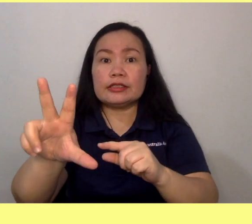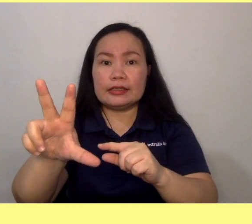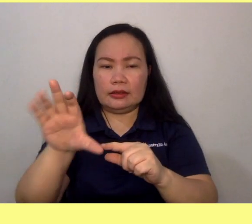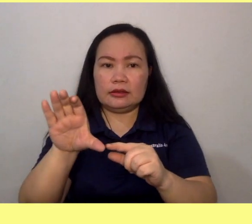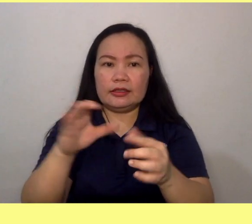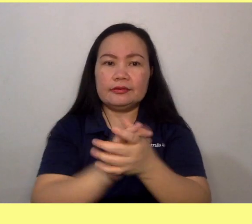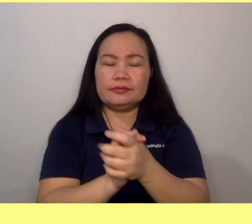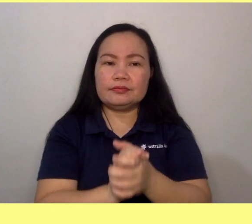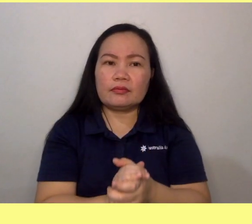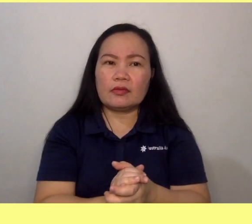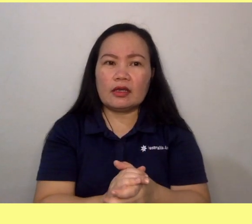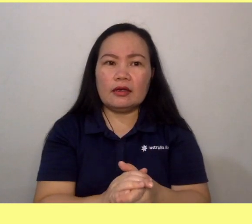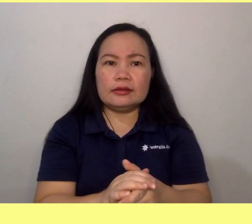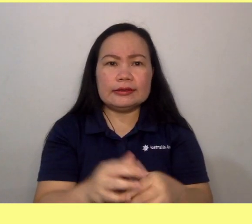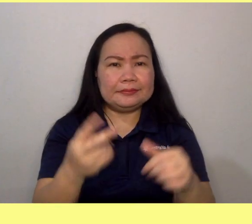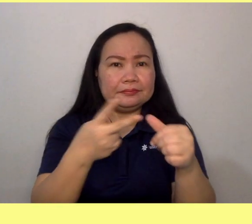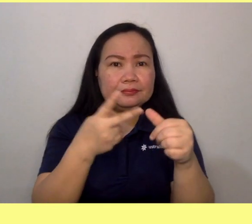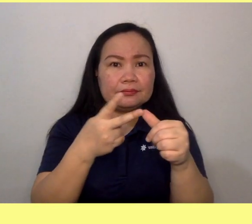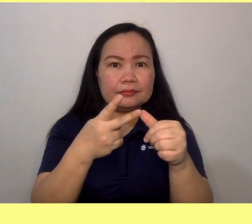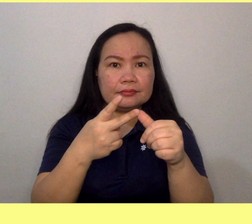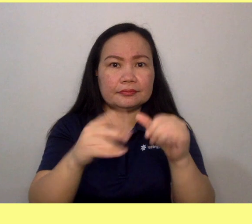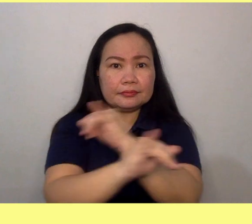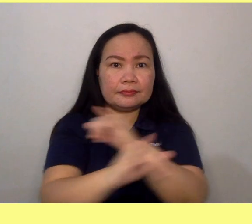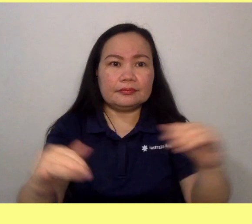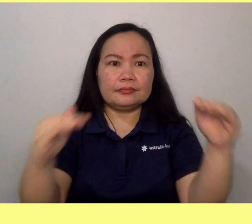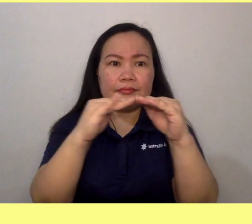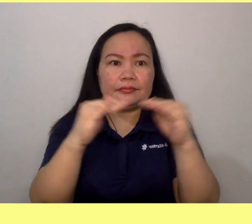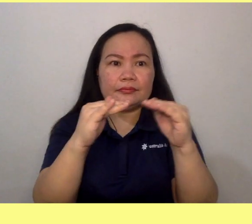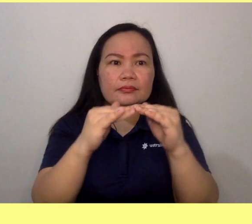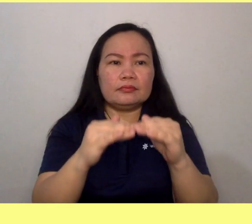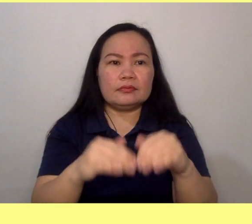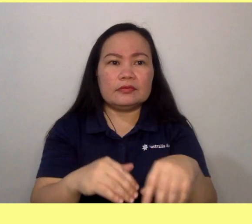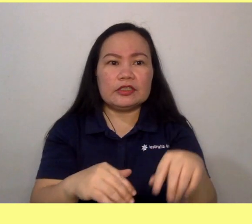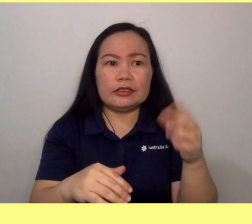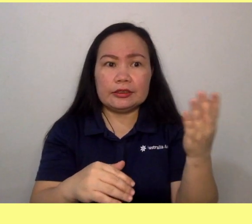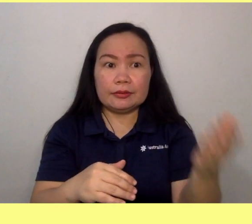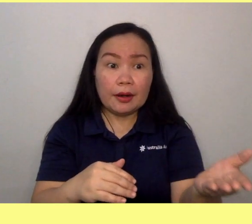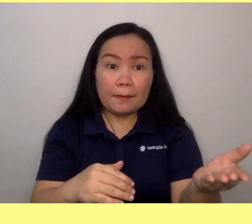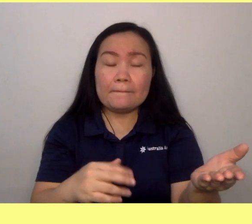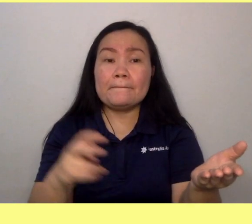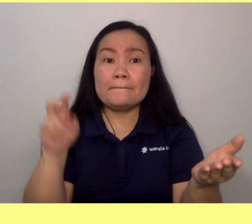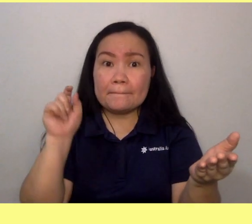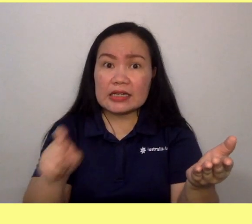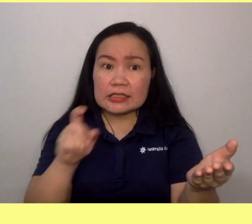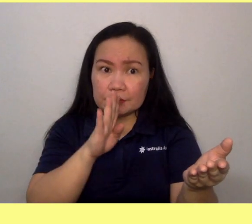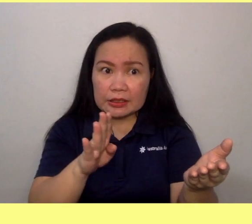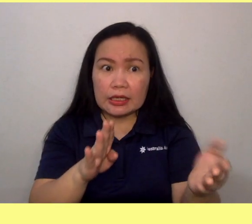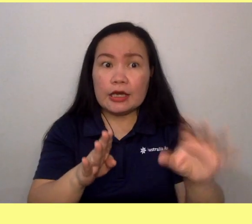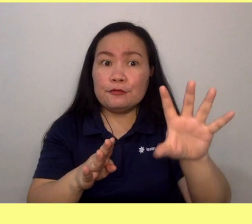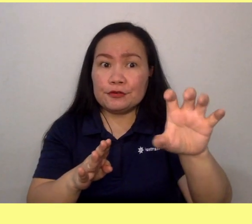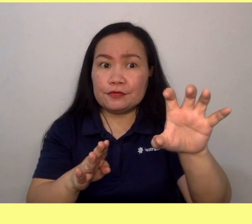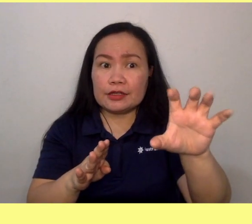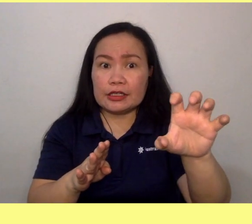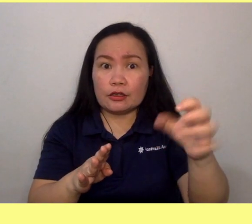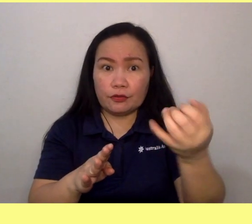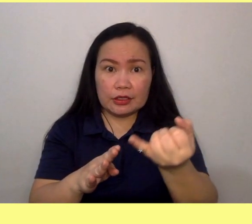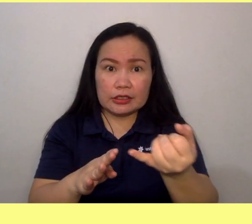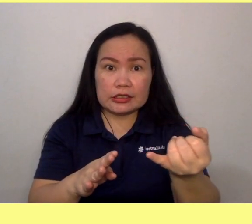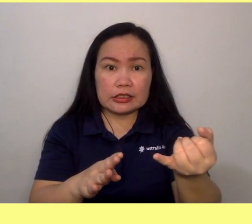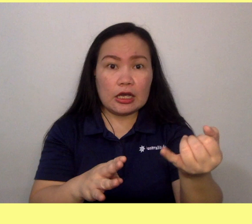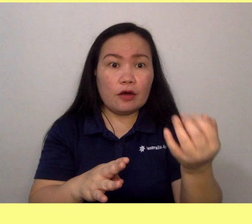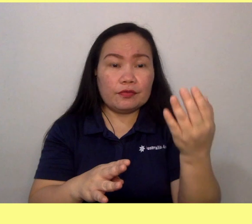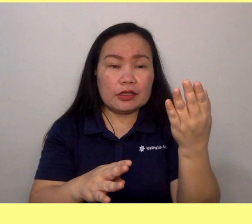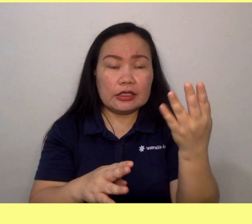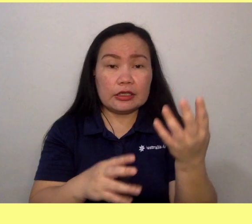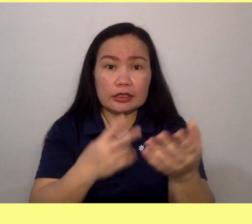second inequality. Meron pa tayong given dito. There must be at least 15 of these items. So, yung bilang daw